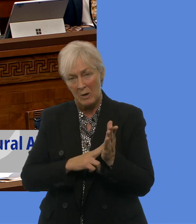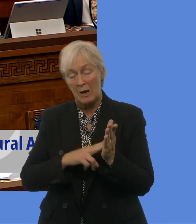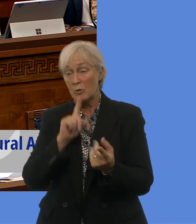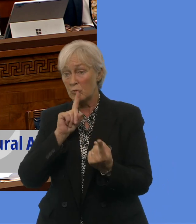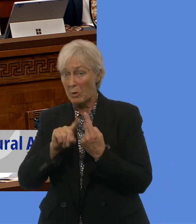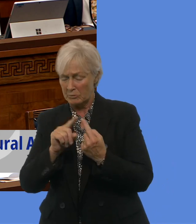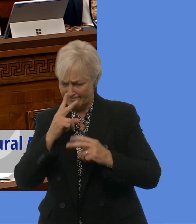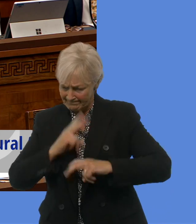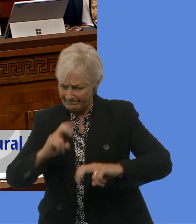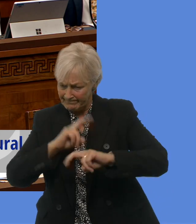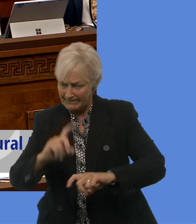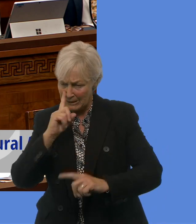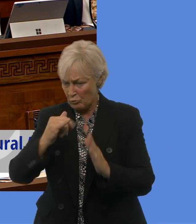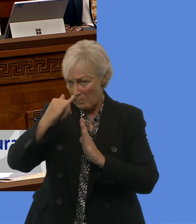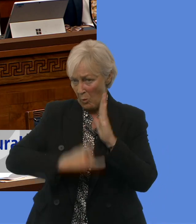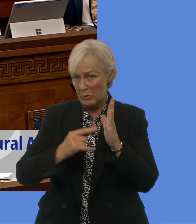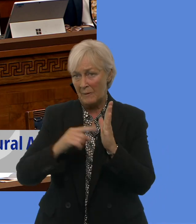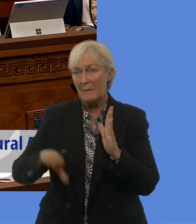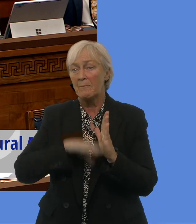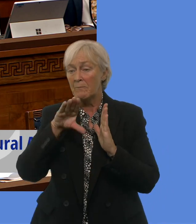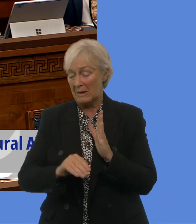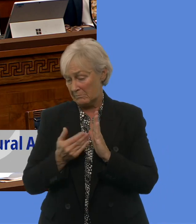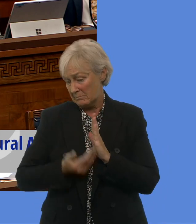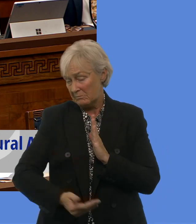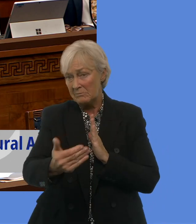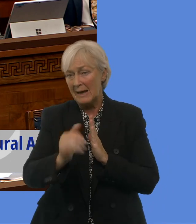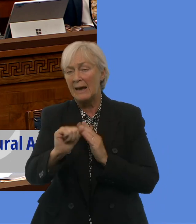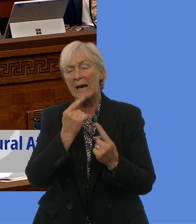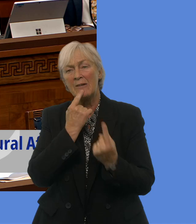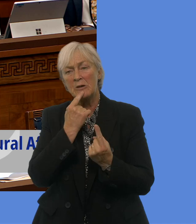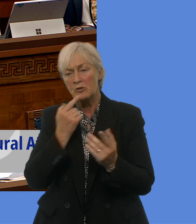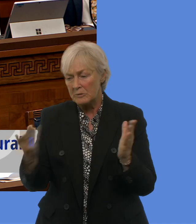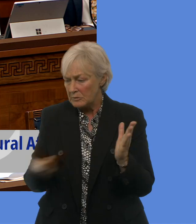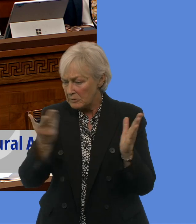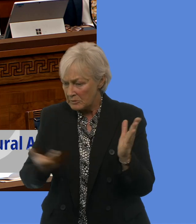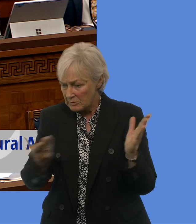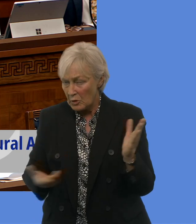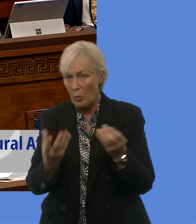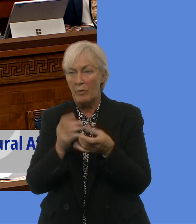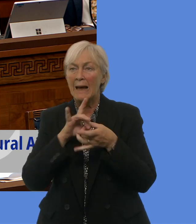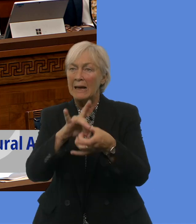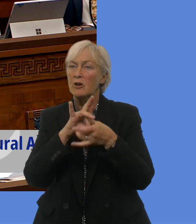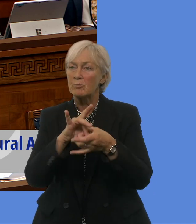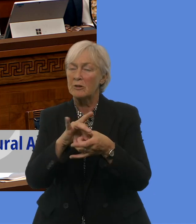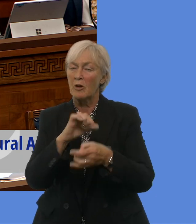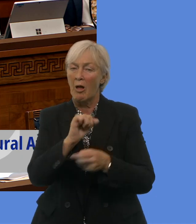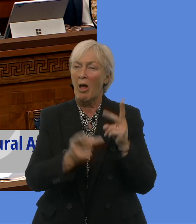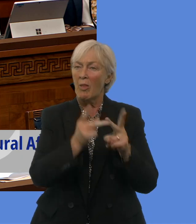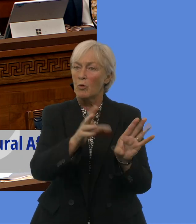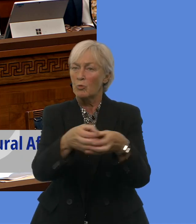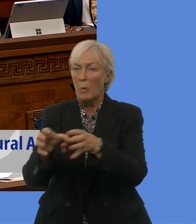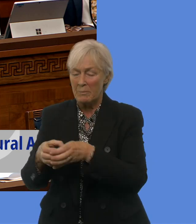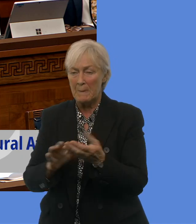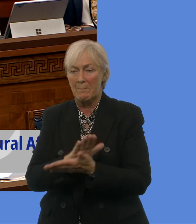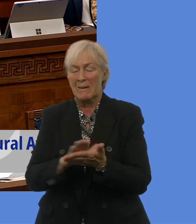currently being analysed and a report is being finalised in the coming weeks. The information generated from the survey, together with engagement with key stakeholders, will form